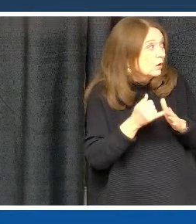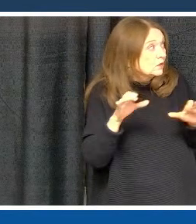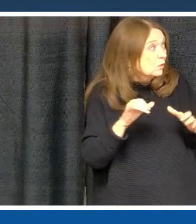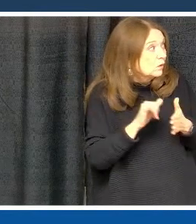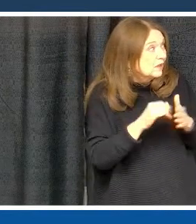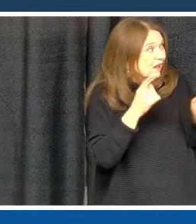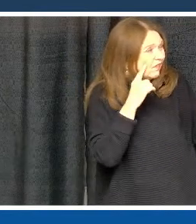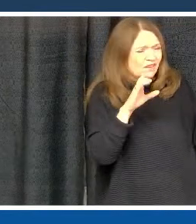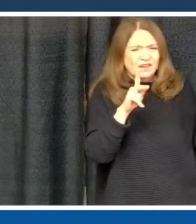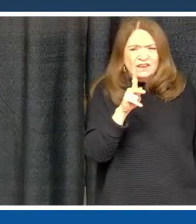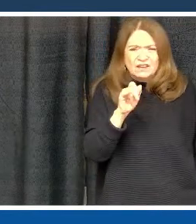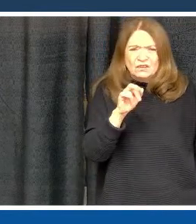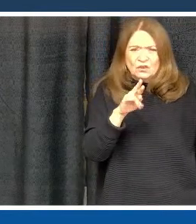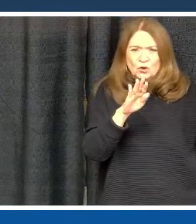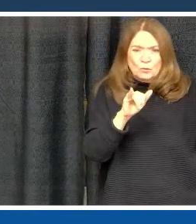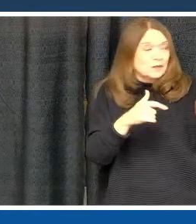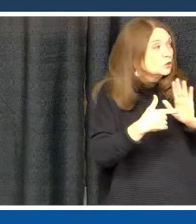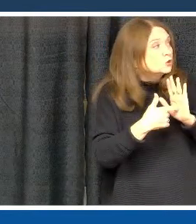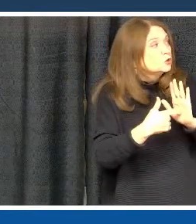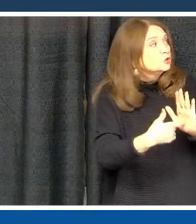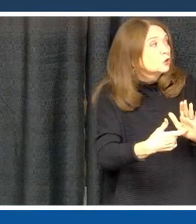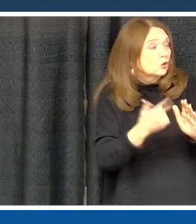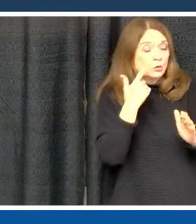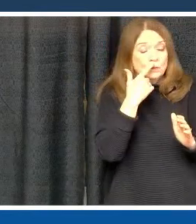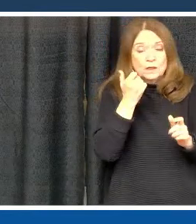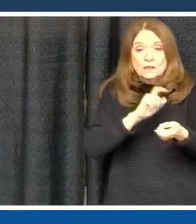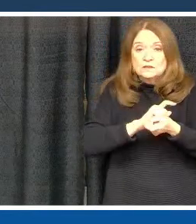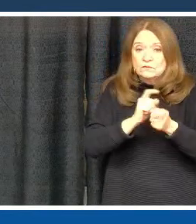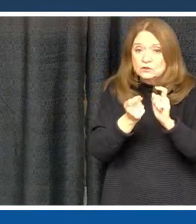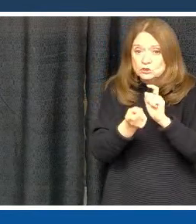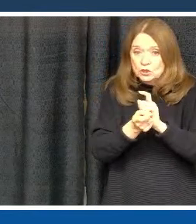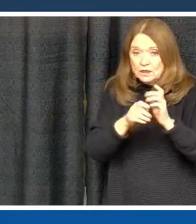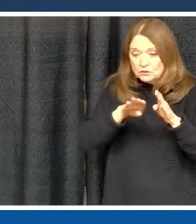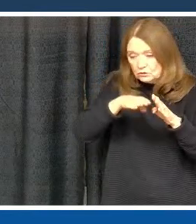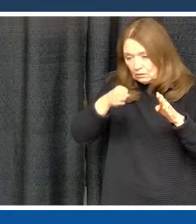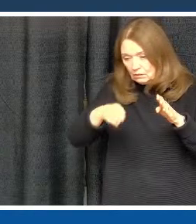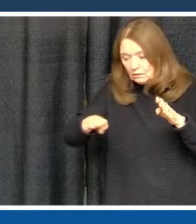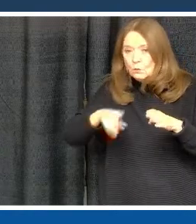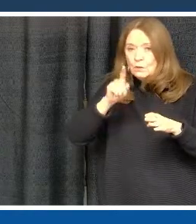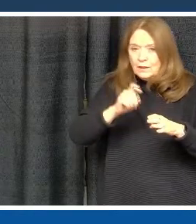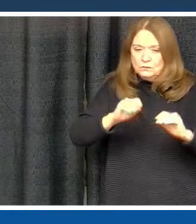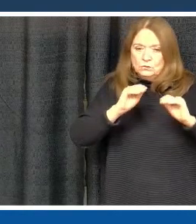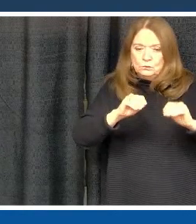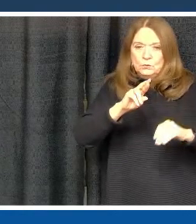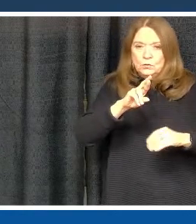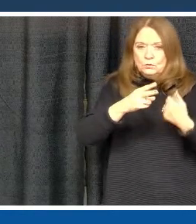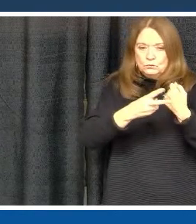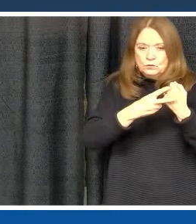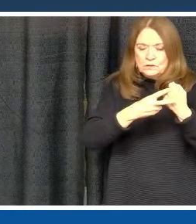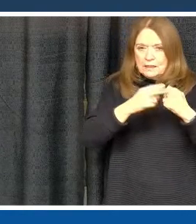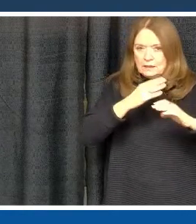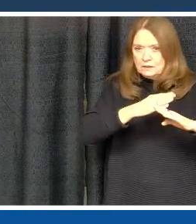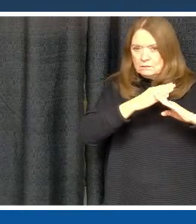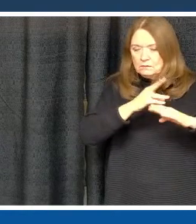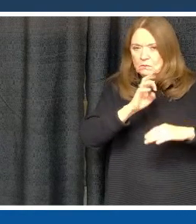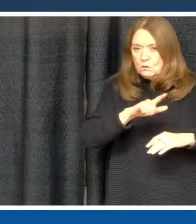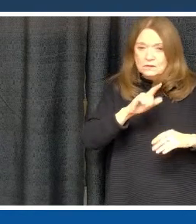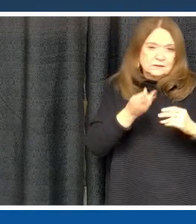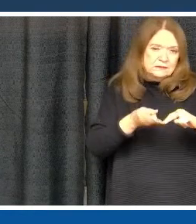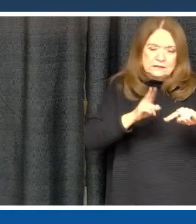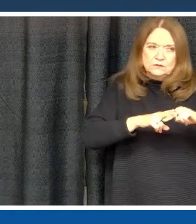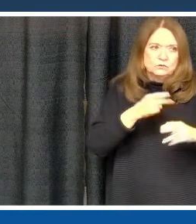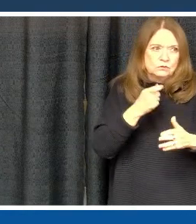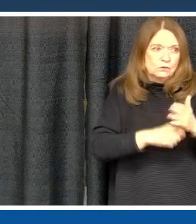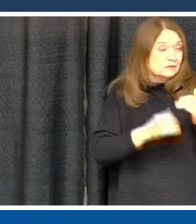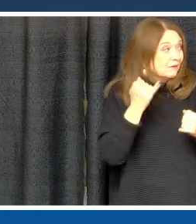Kirby Drive, just to show you, because of the change in grade, we had to install a retaining wall. So there's just additional cost. That was the